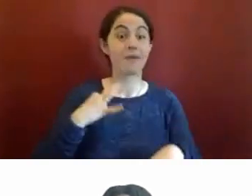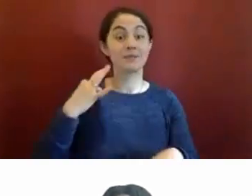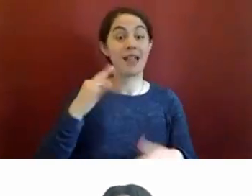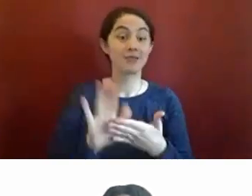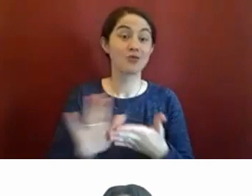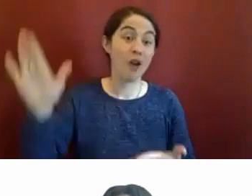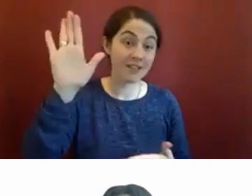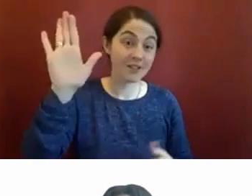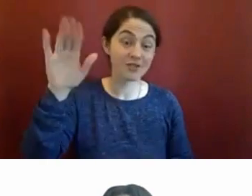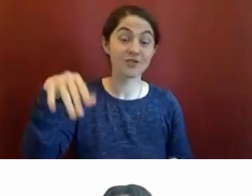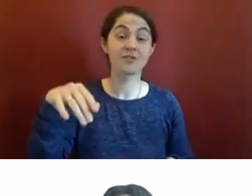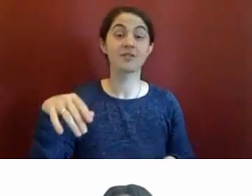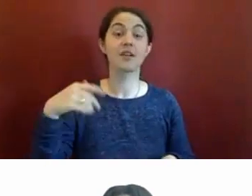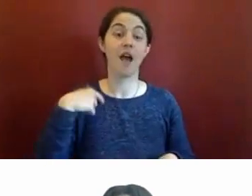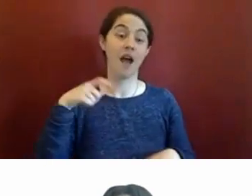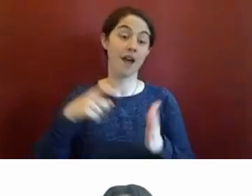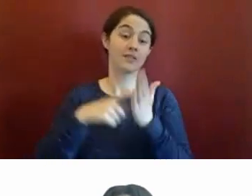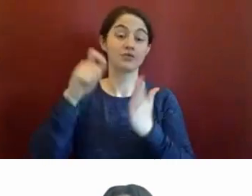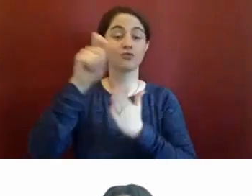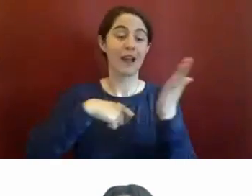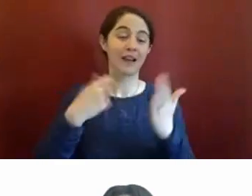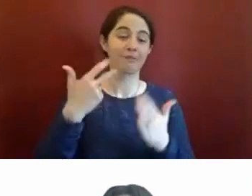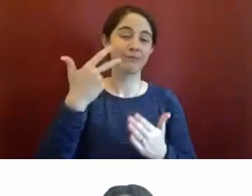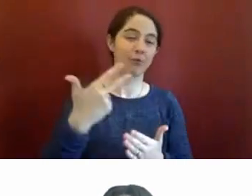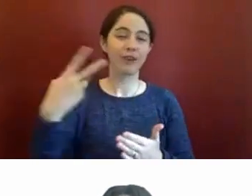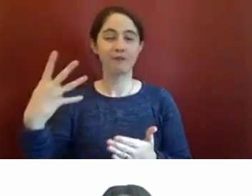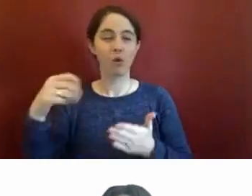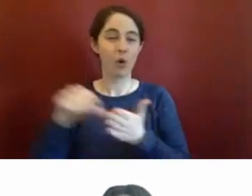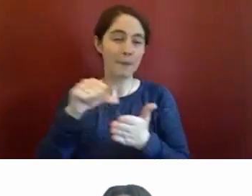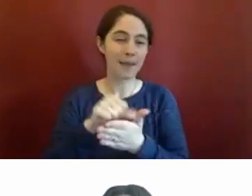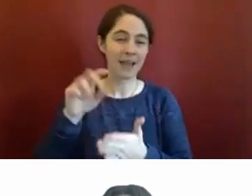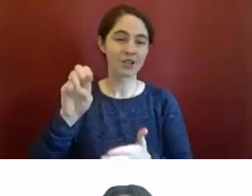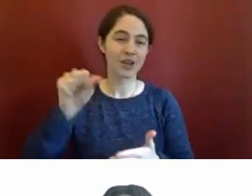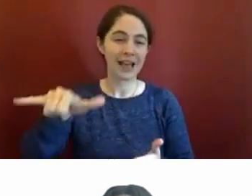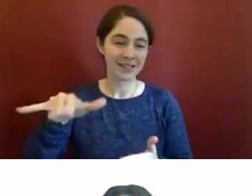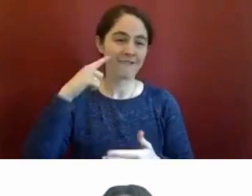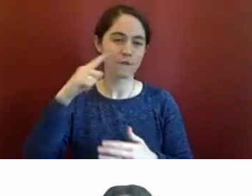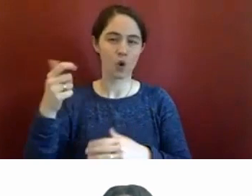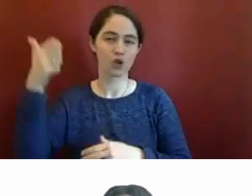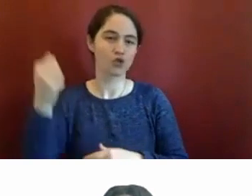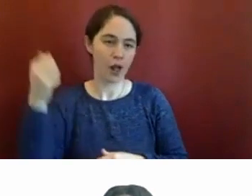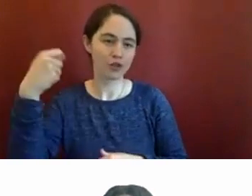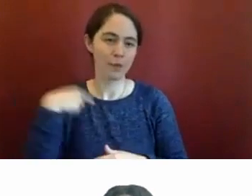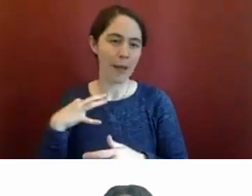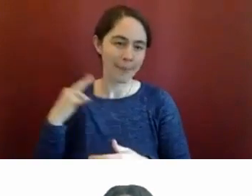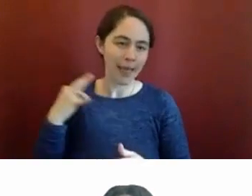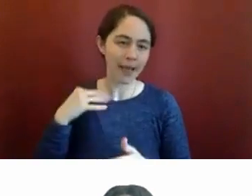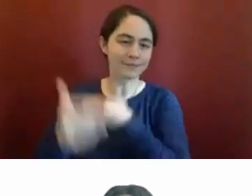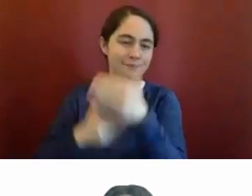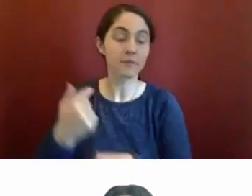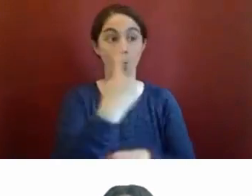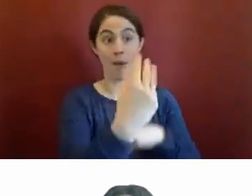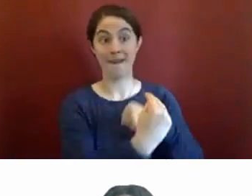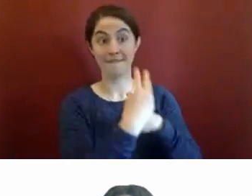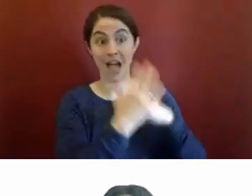write 3-4 pages essay for scholarship that I was applying to, and one of my advisors,